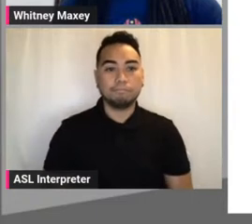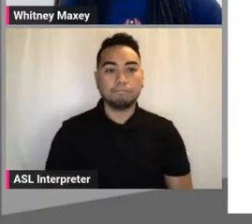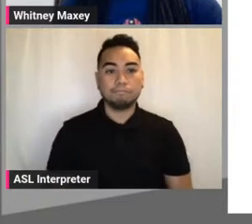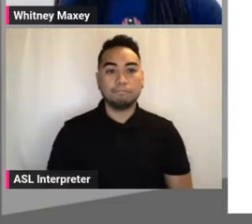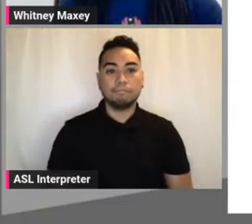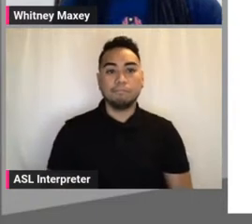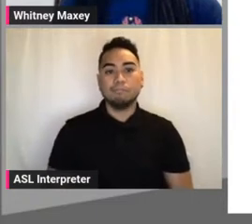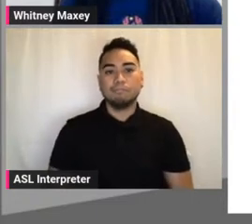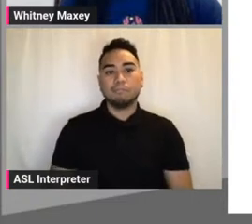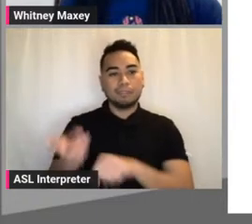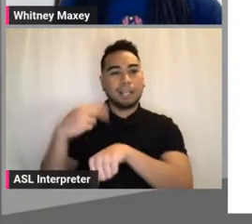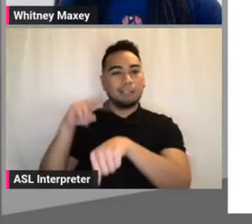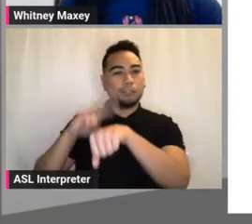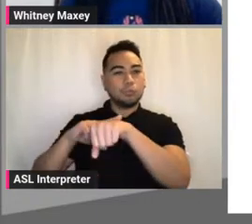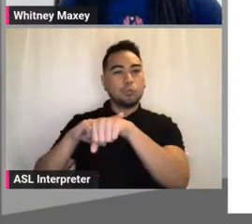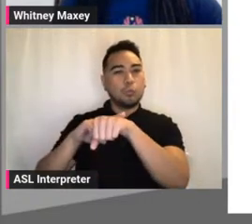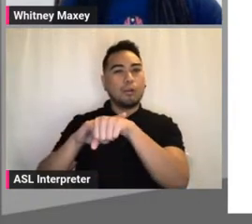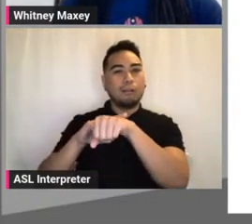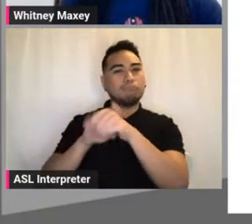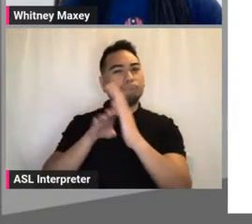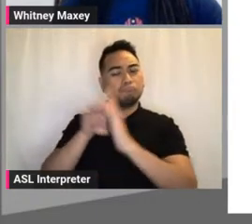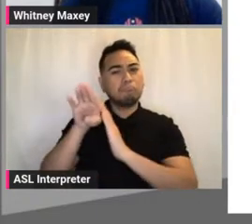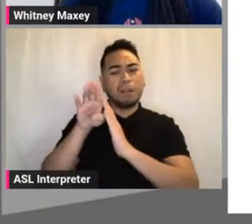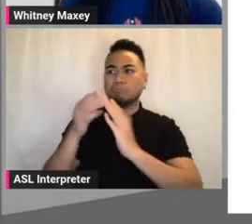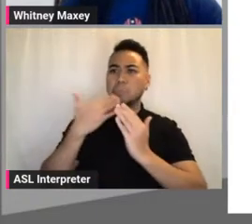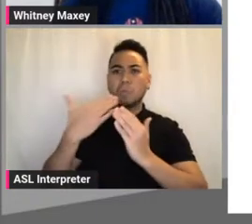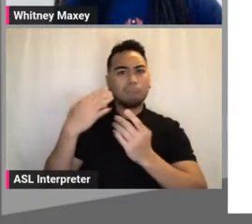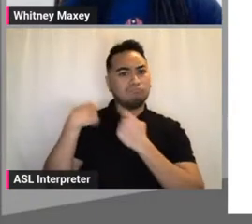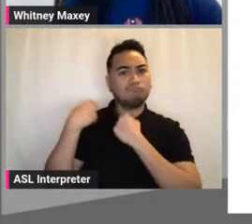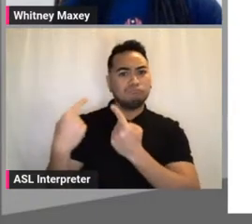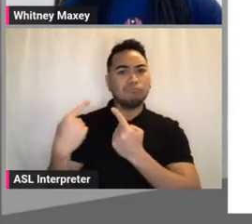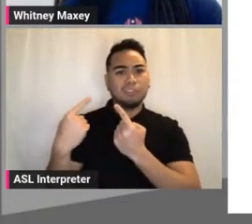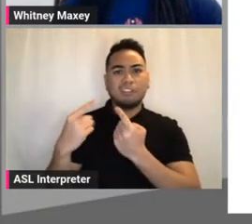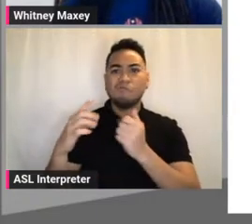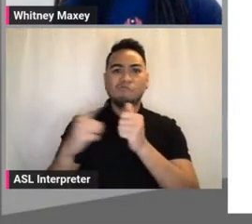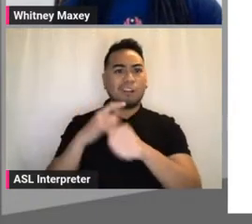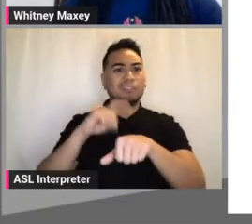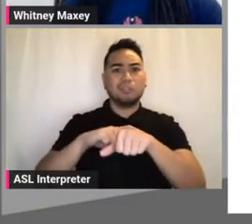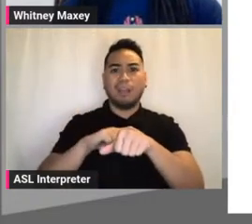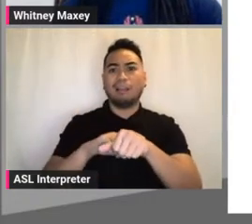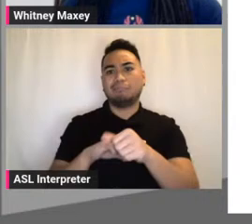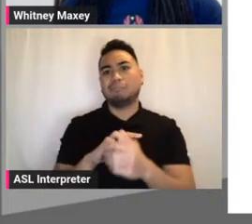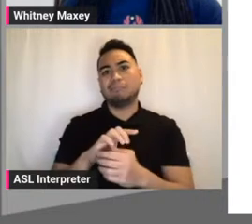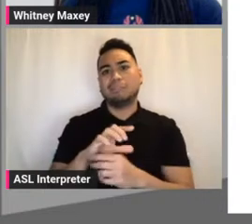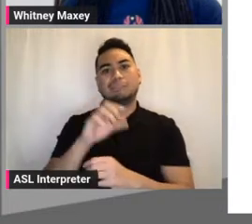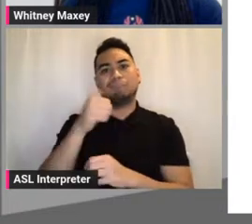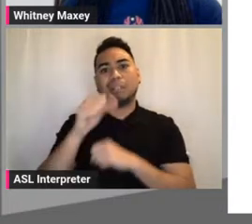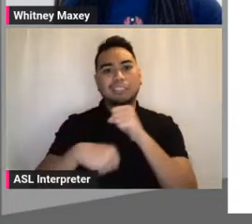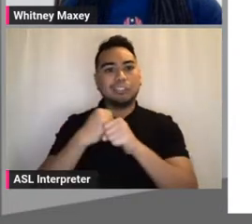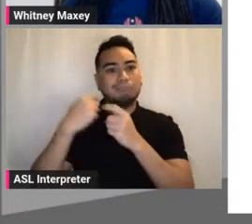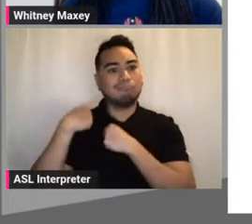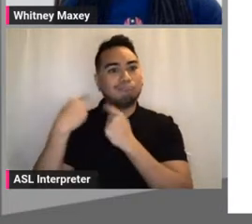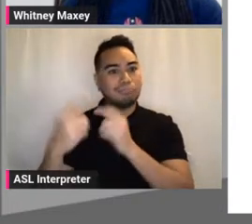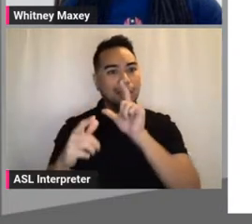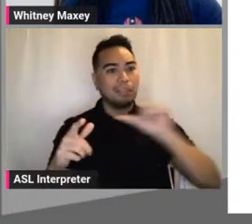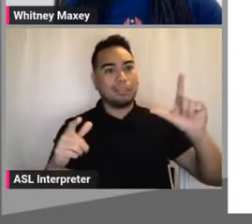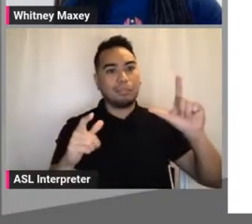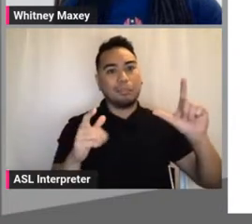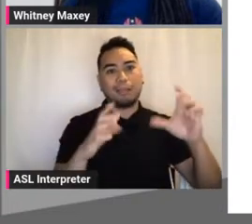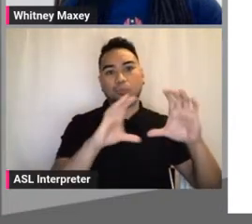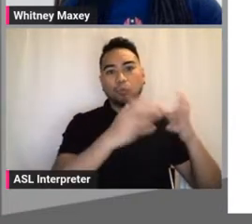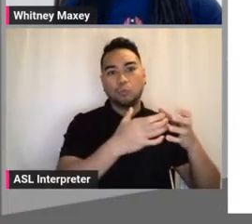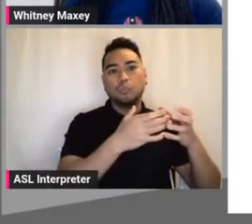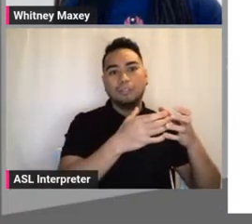The national trend looks good too. For the first time in decades, left forces are part of a national